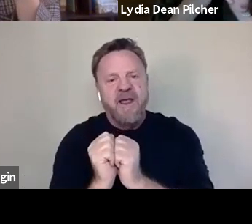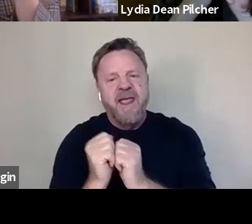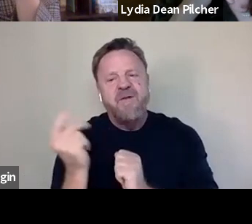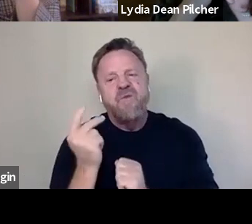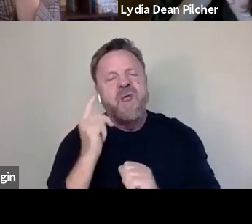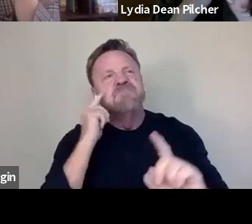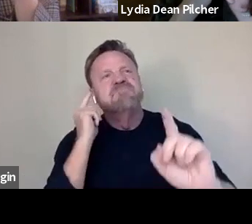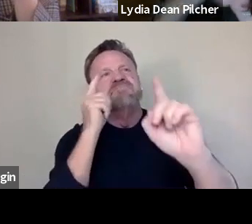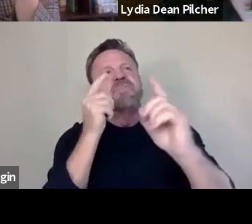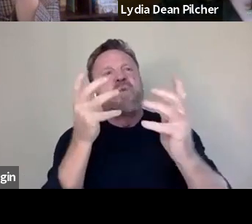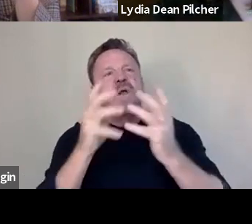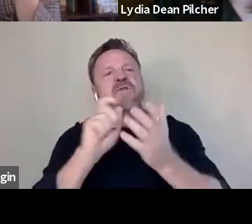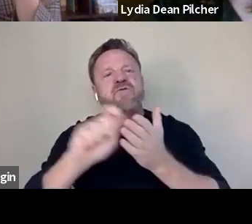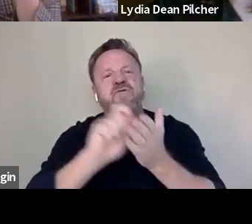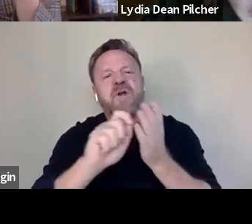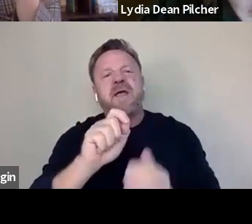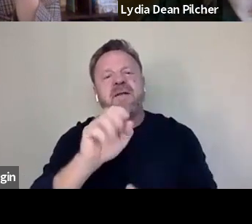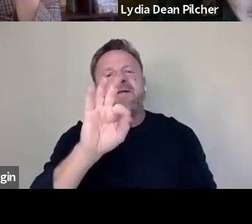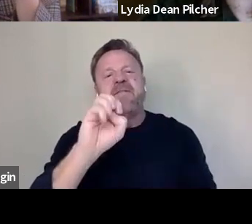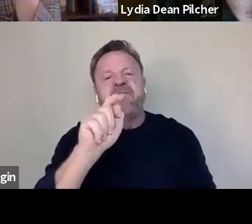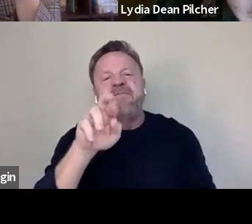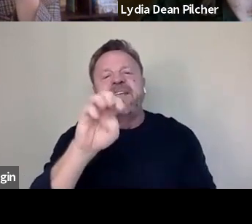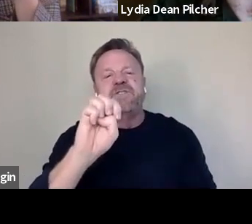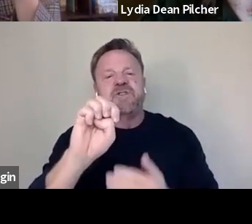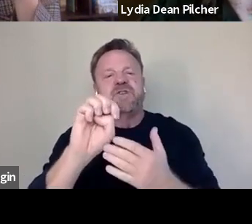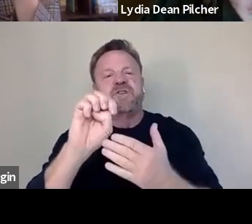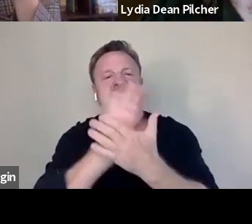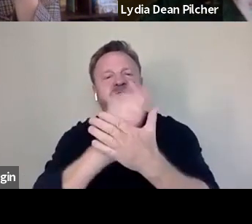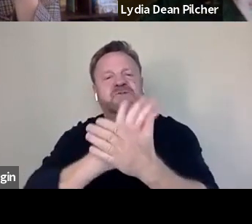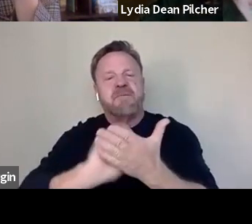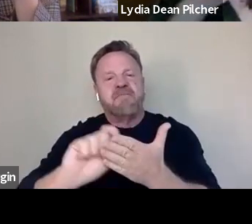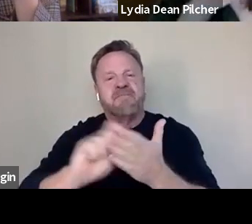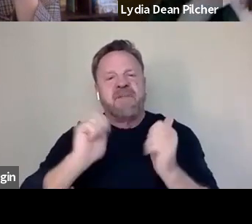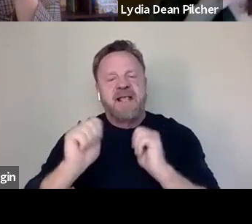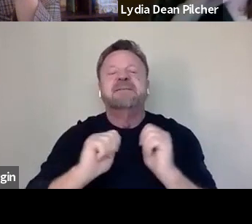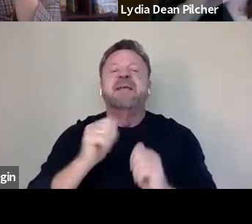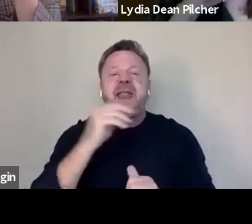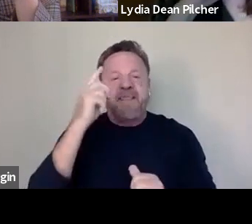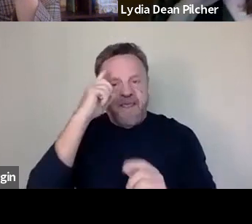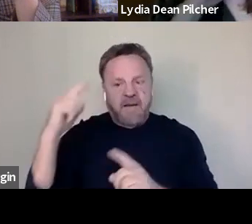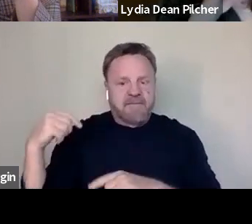ambitions to write feature screenplays. And that for a long time, I feel like